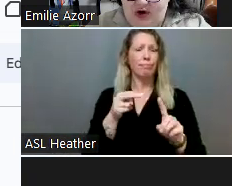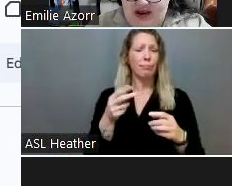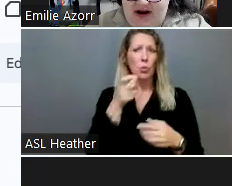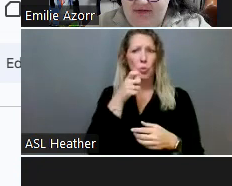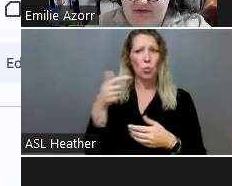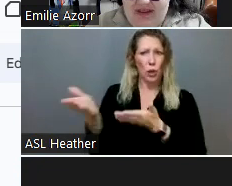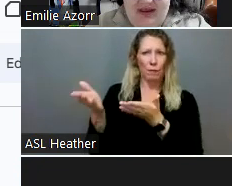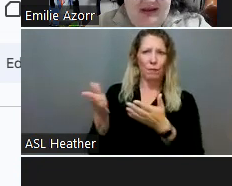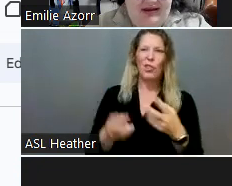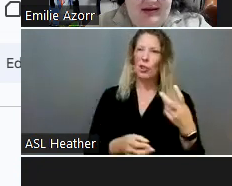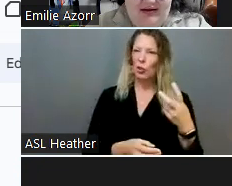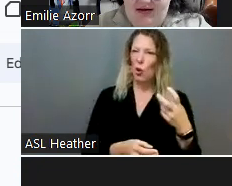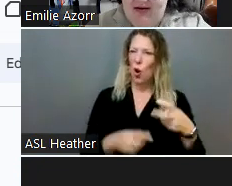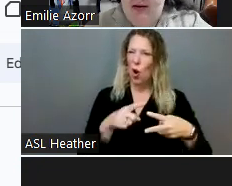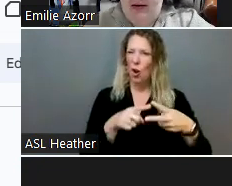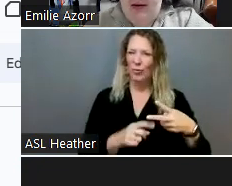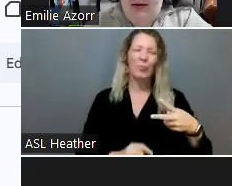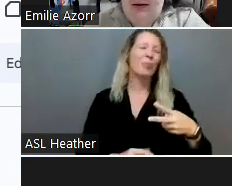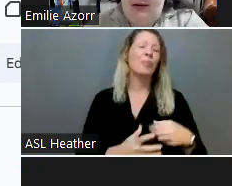We have two more here.